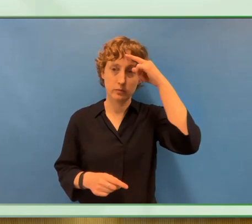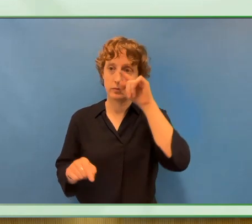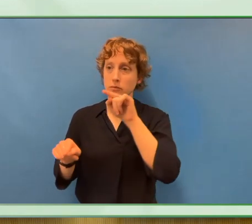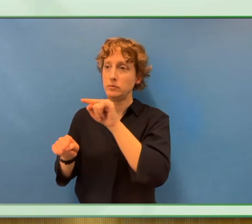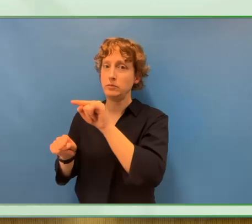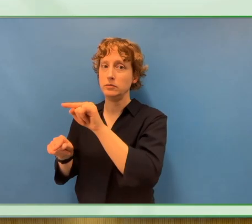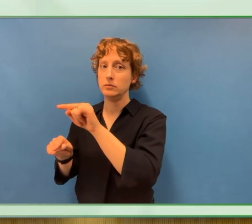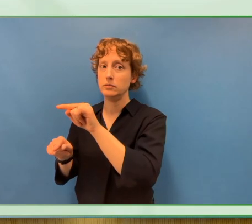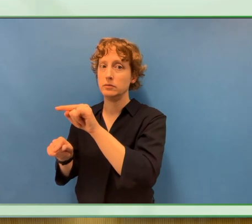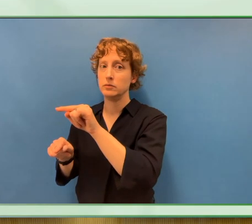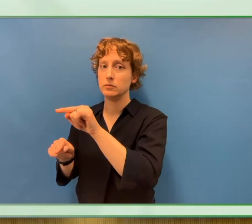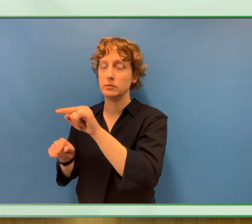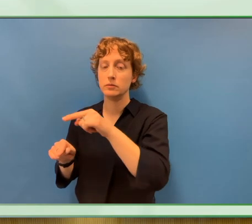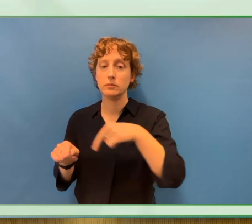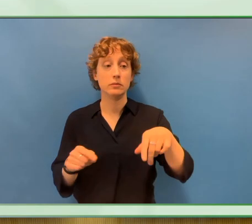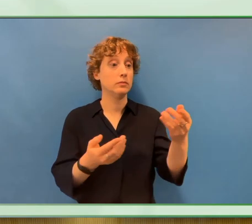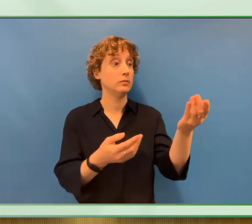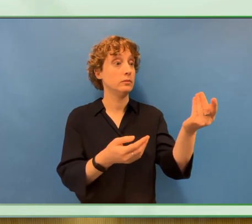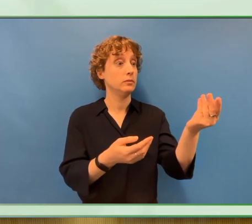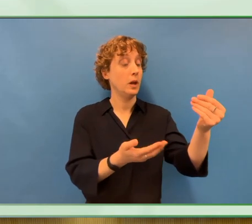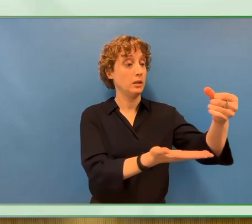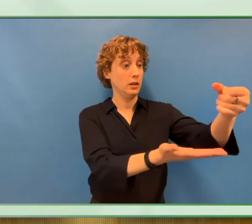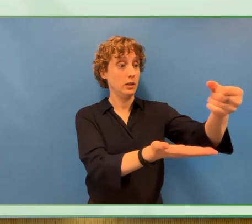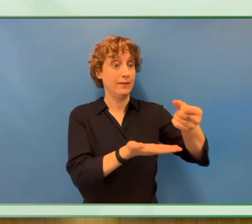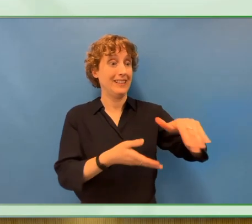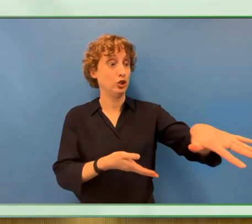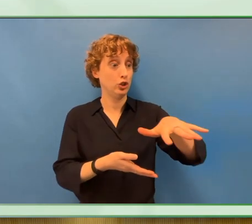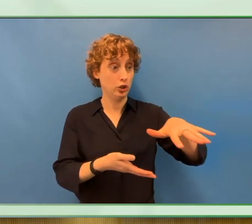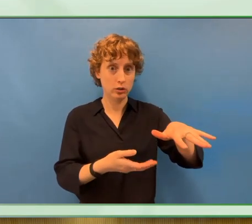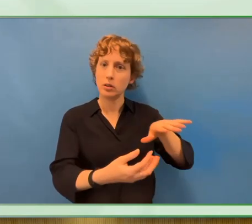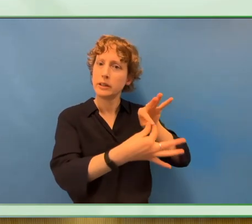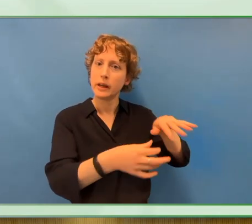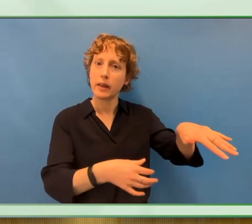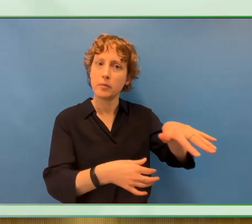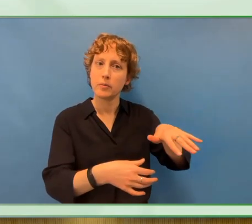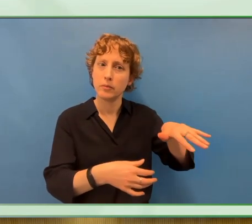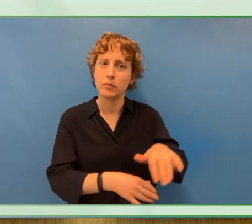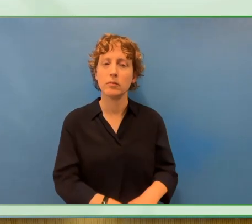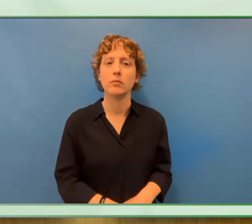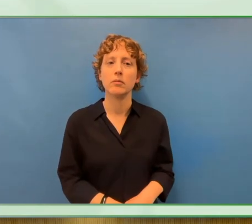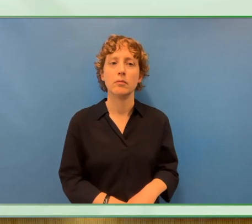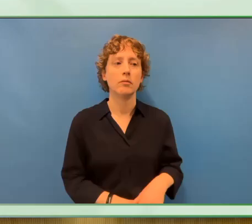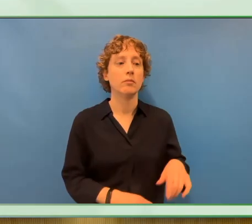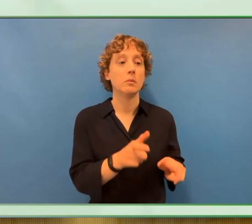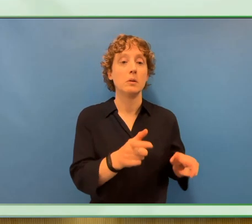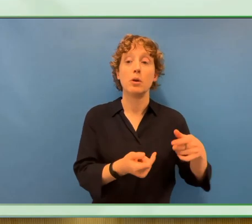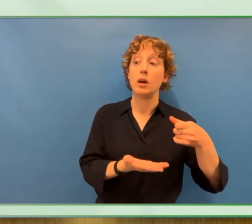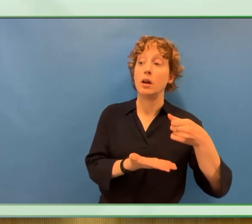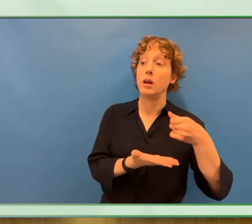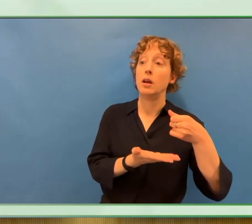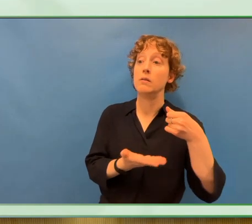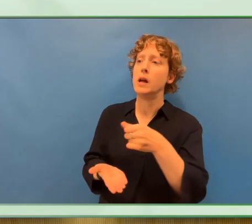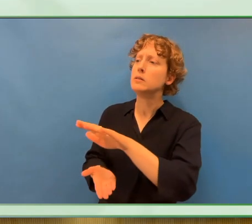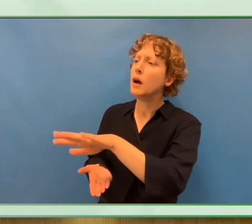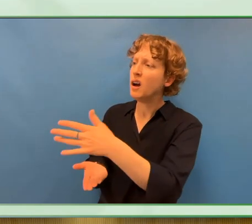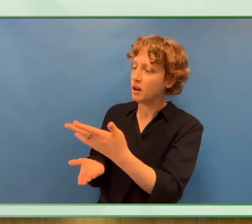as well, investors. Once investors start asking questions, companies start paying more attention. And